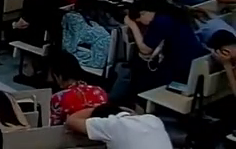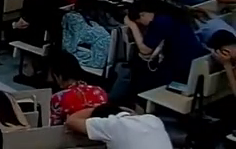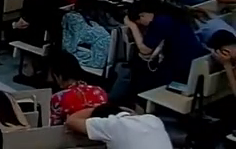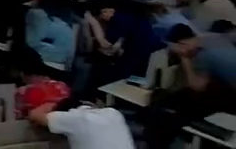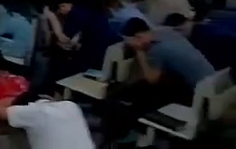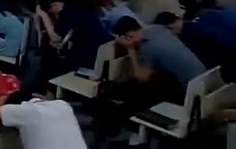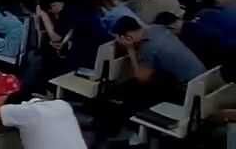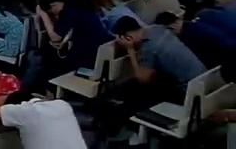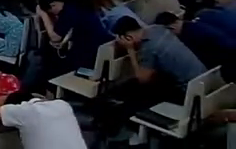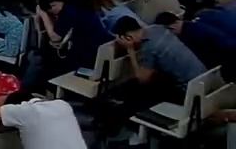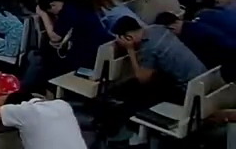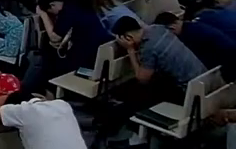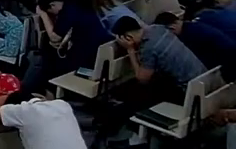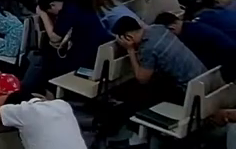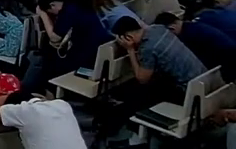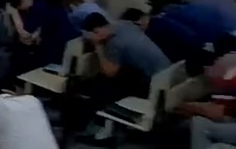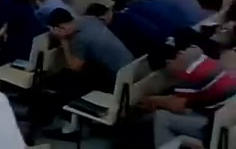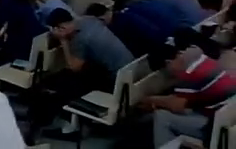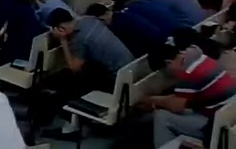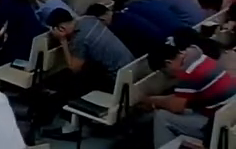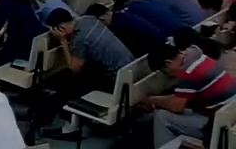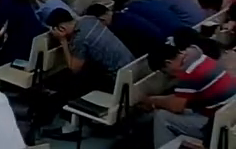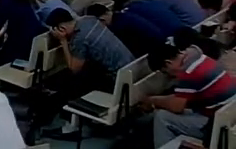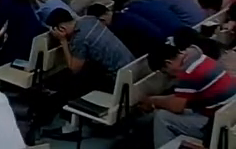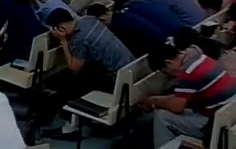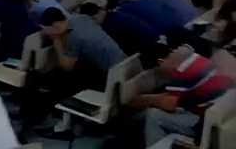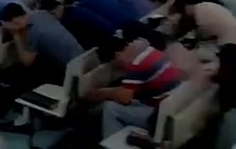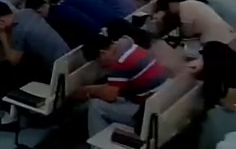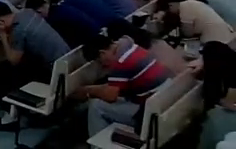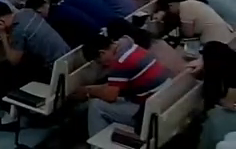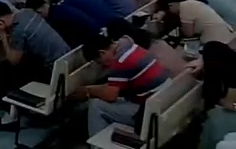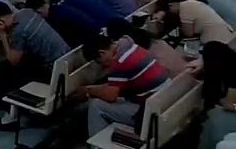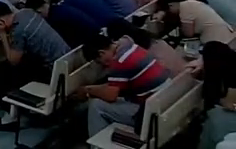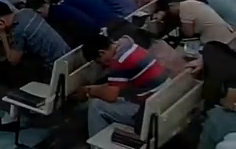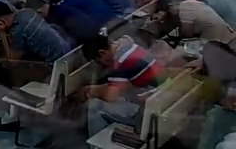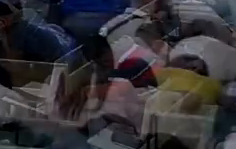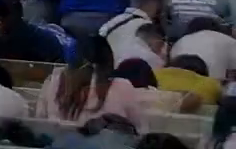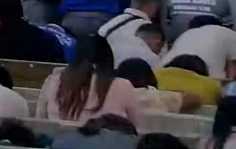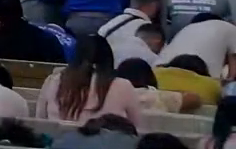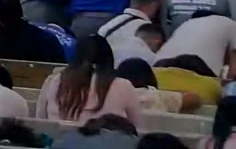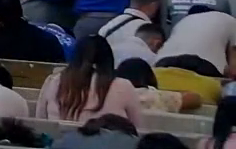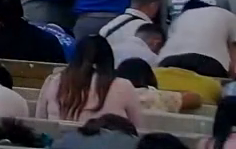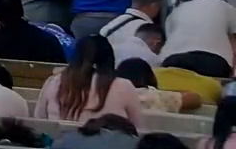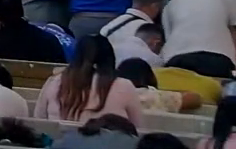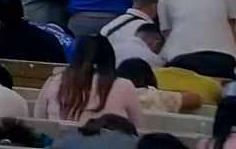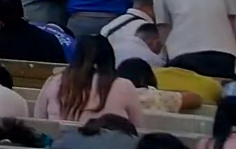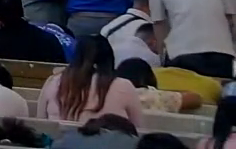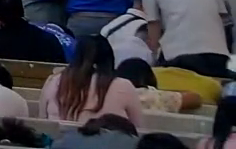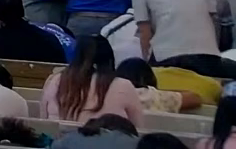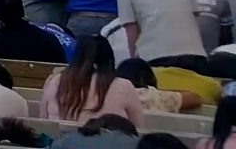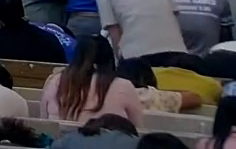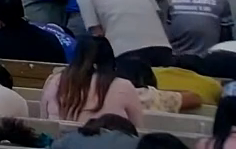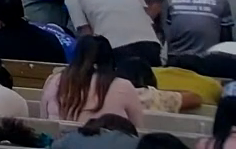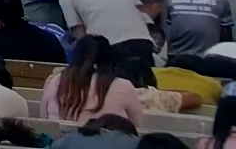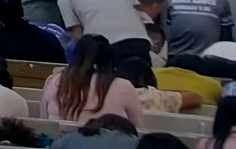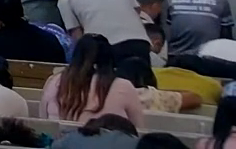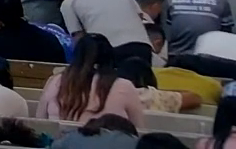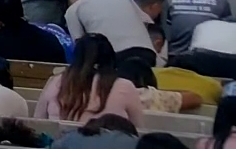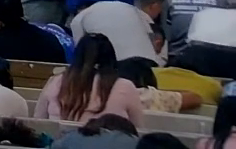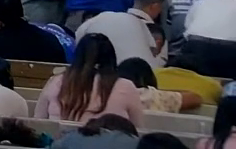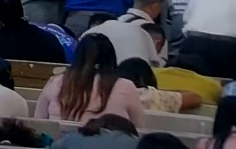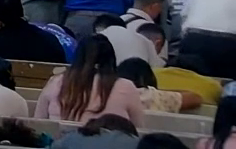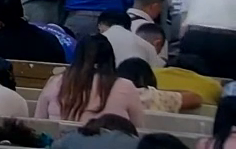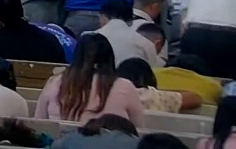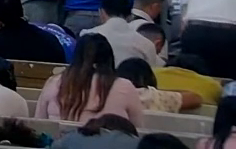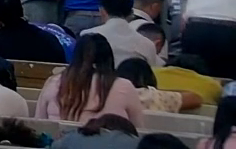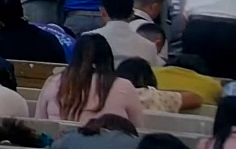believe his lies because he is out to get you. He is out to make you miserable. Just continue to pray. Just